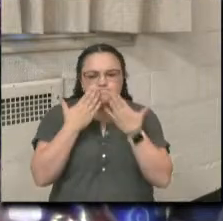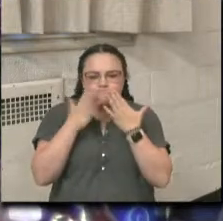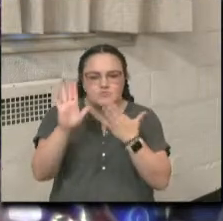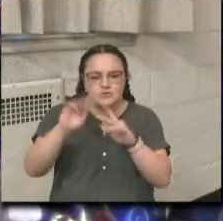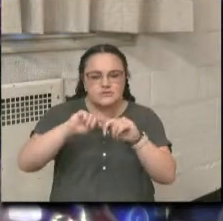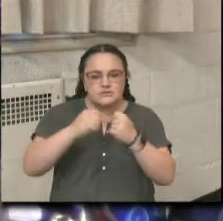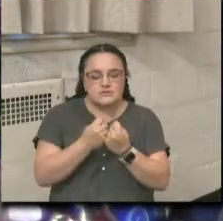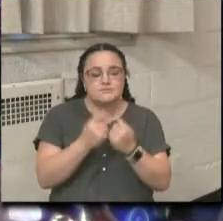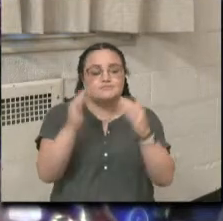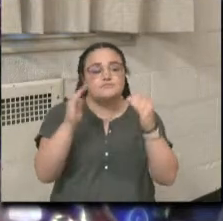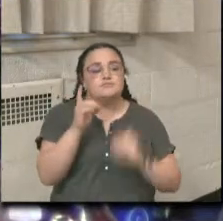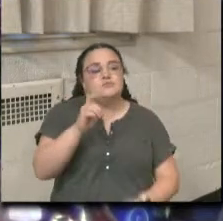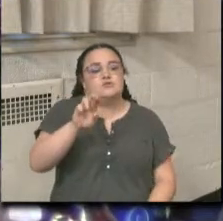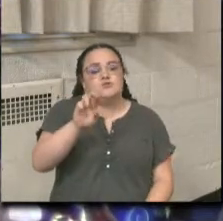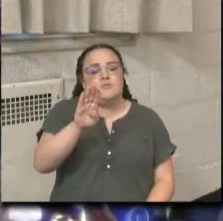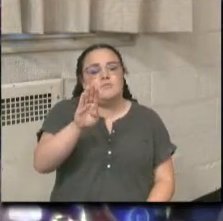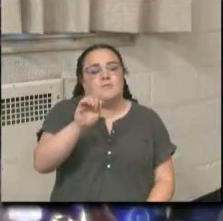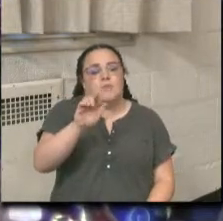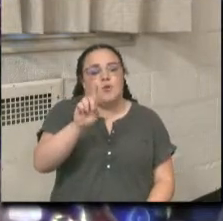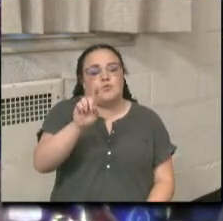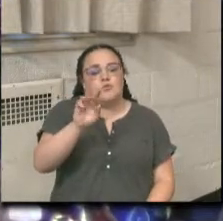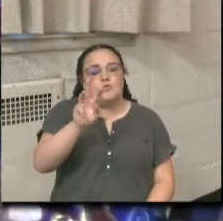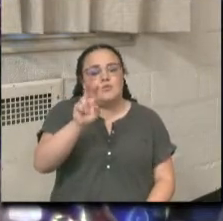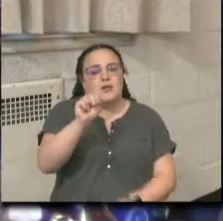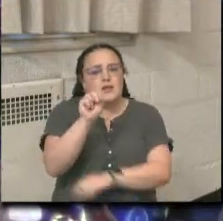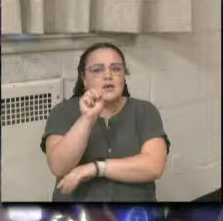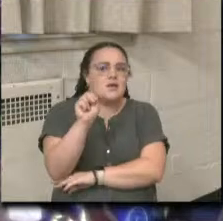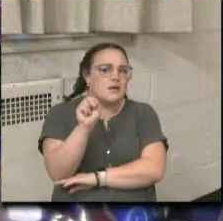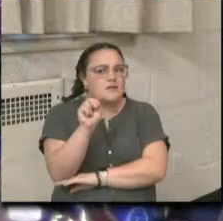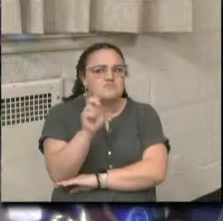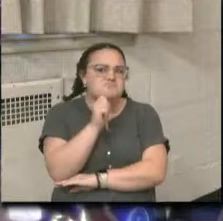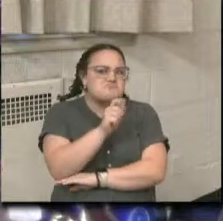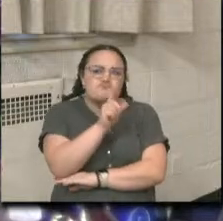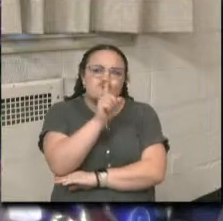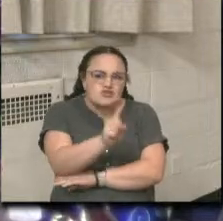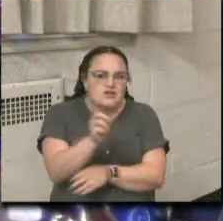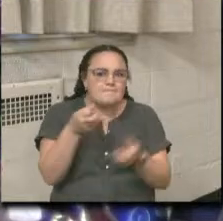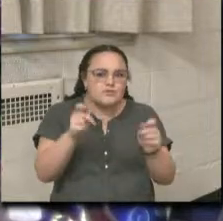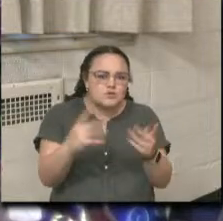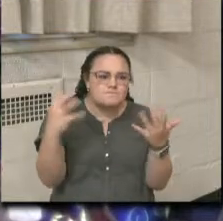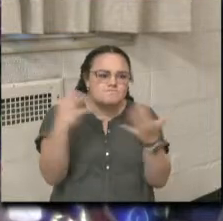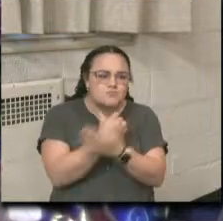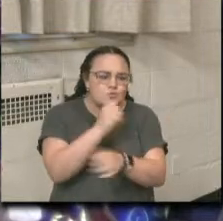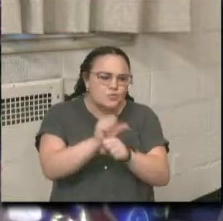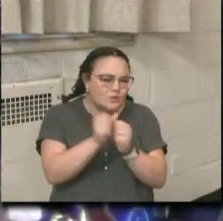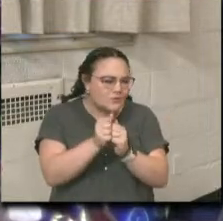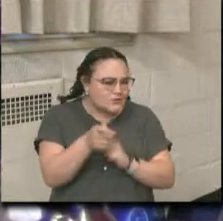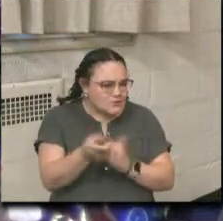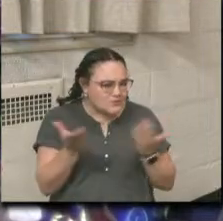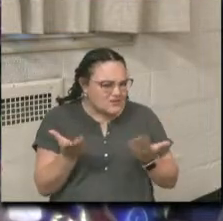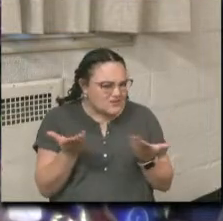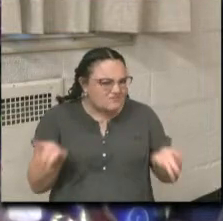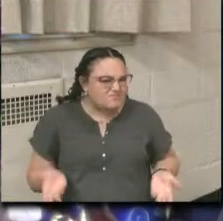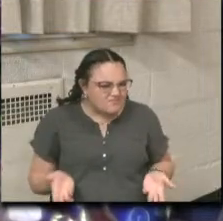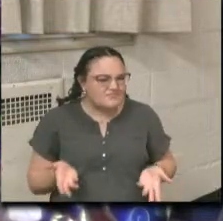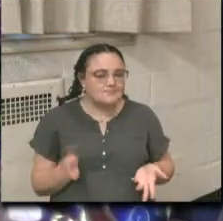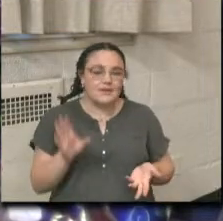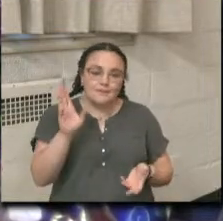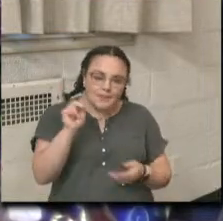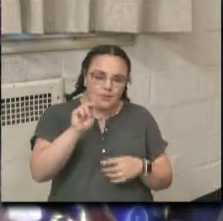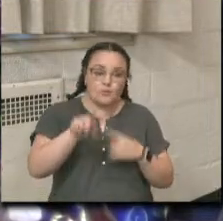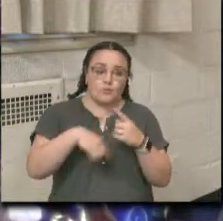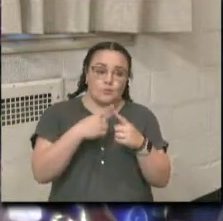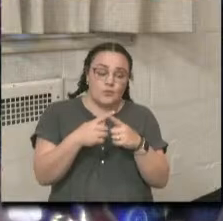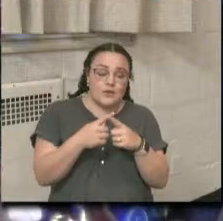Dr. Baldwin, I really haven't had the opportunity to work closely with you during my time here, but the times that I've